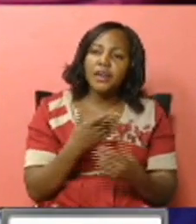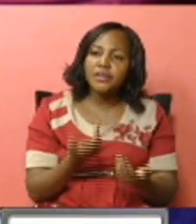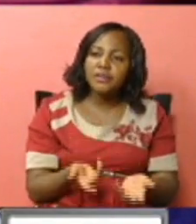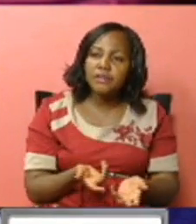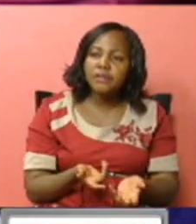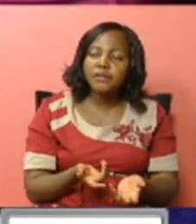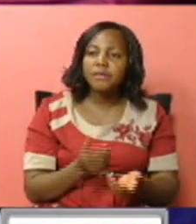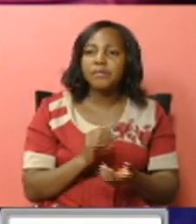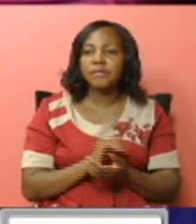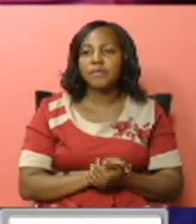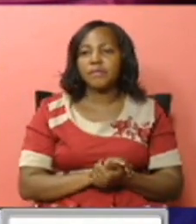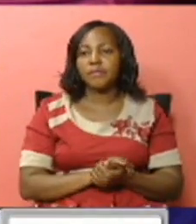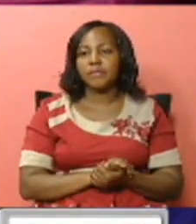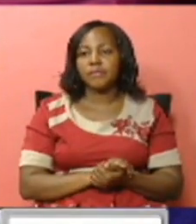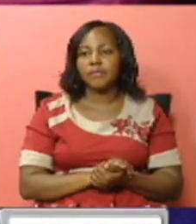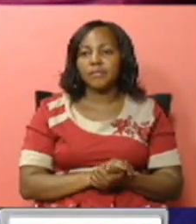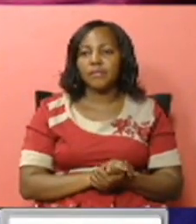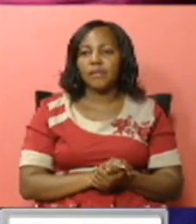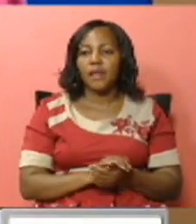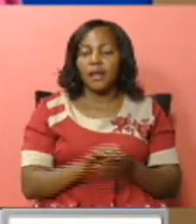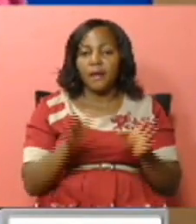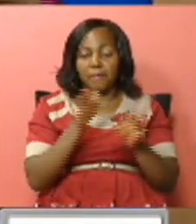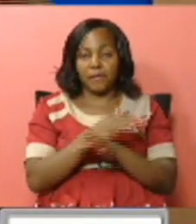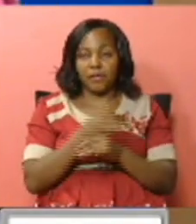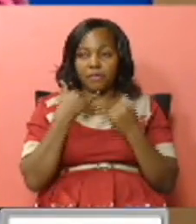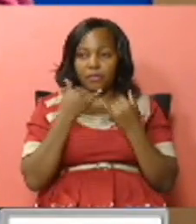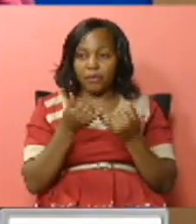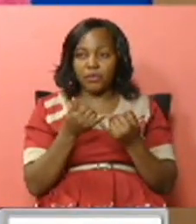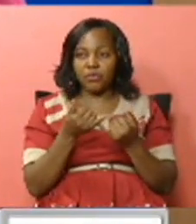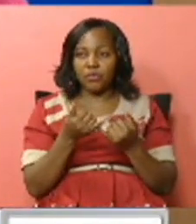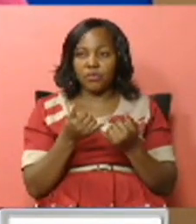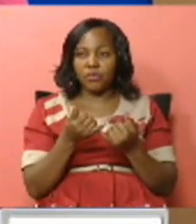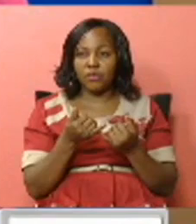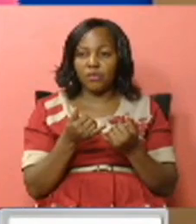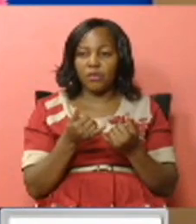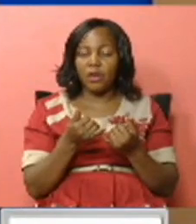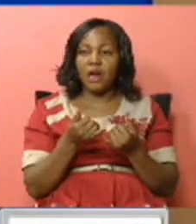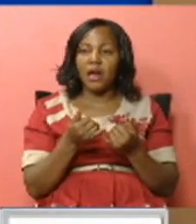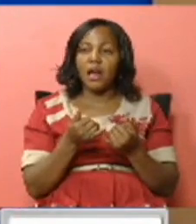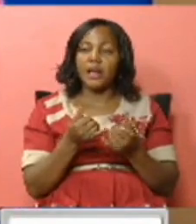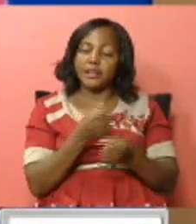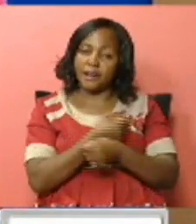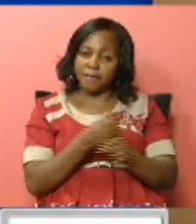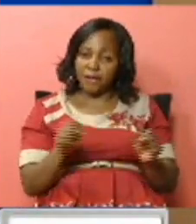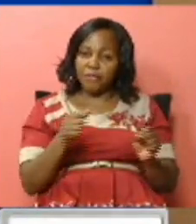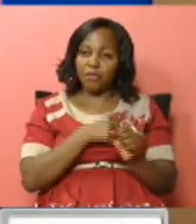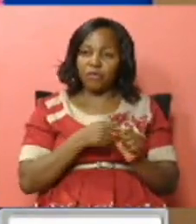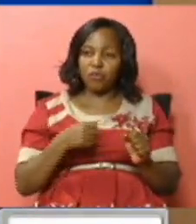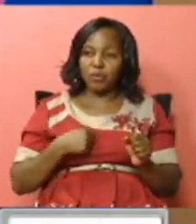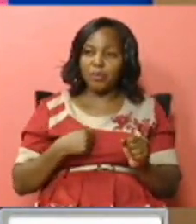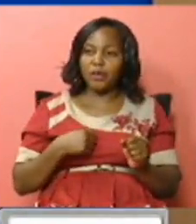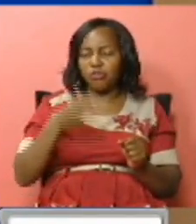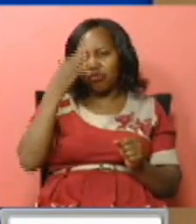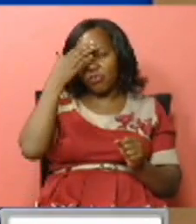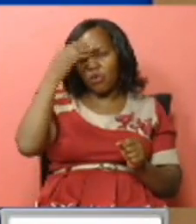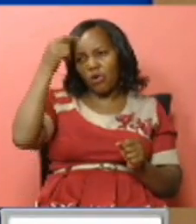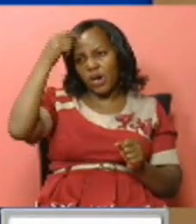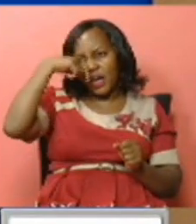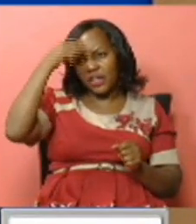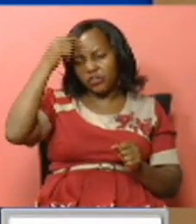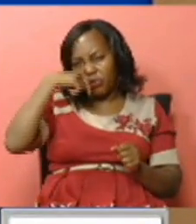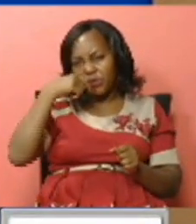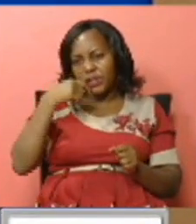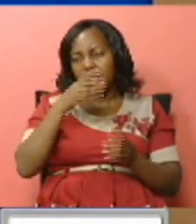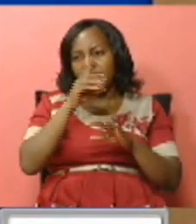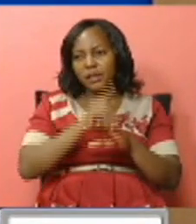cope up with their emotional trauma? Yeah, like I mentioned before, the fact that land is really core to the survival of the women there, because actually sub-county really